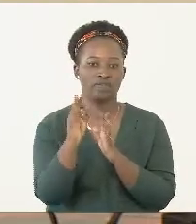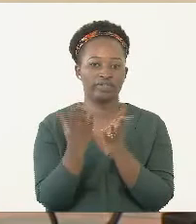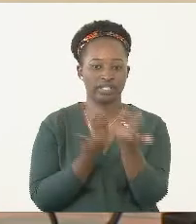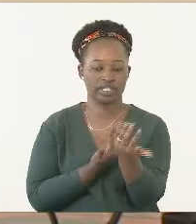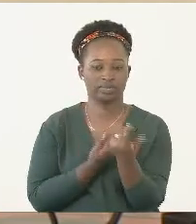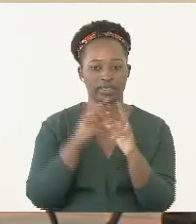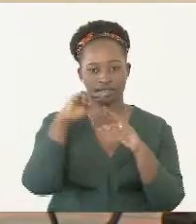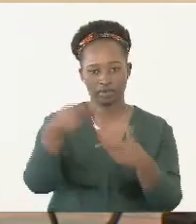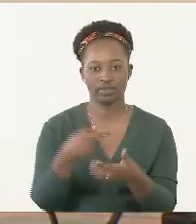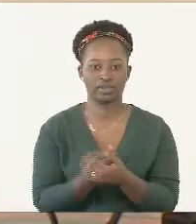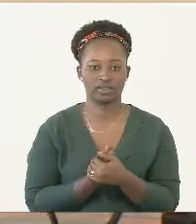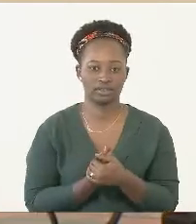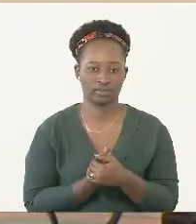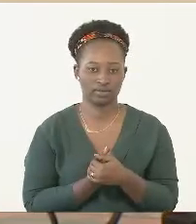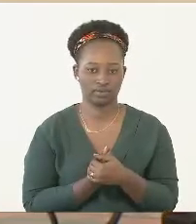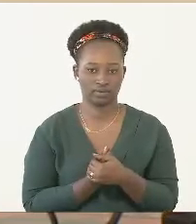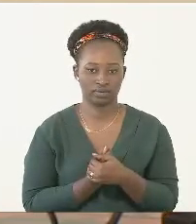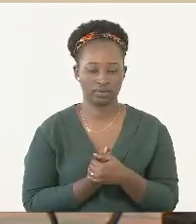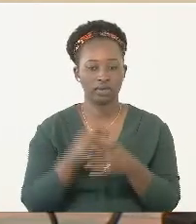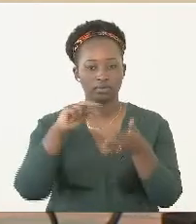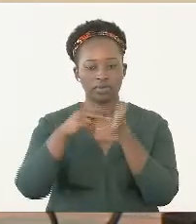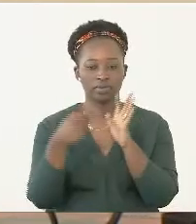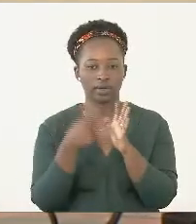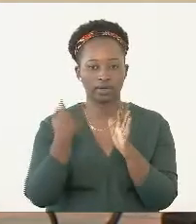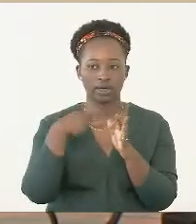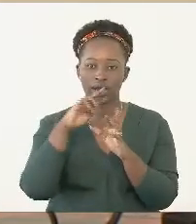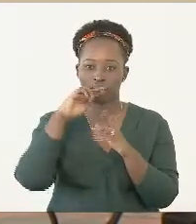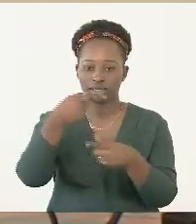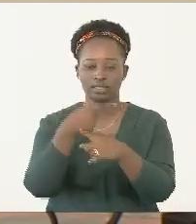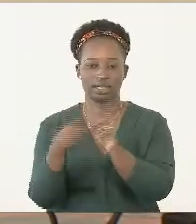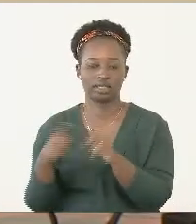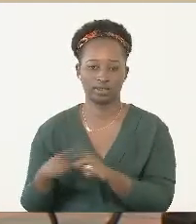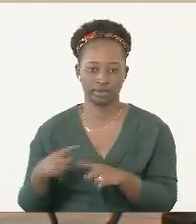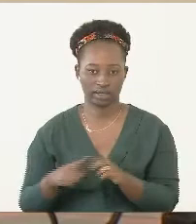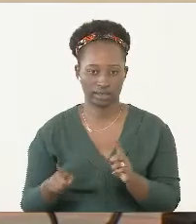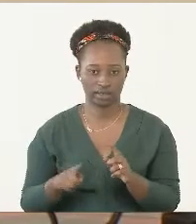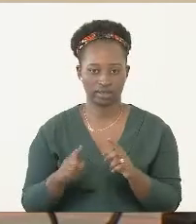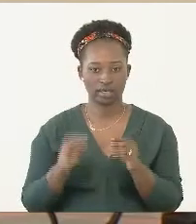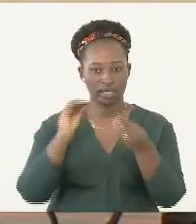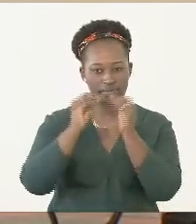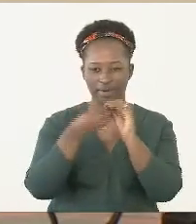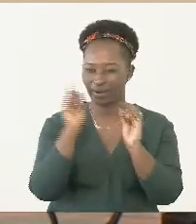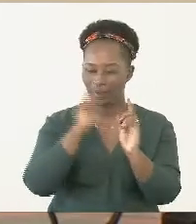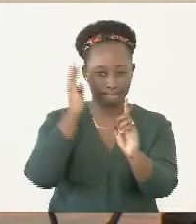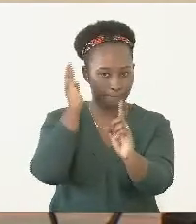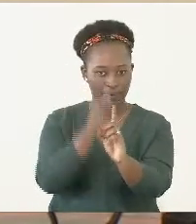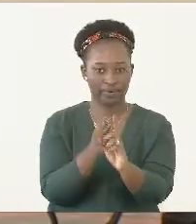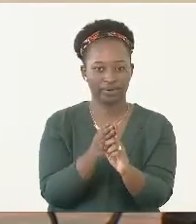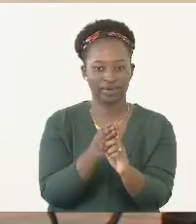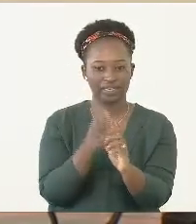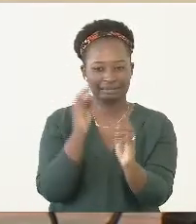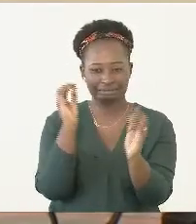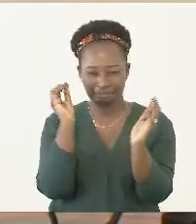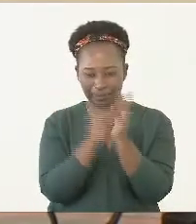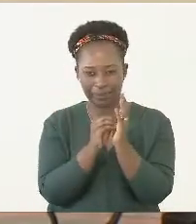expected result. So it means that here the answers are variable. The figures are not precise. They are not